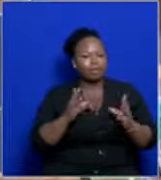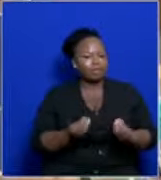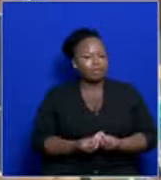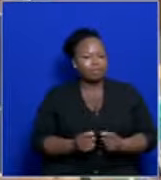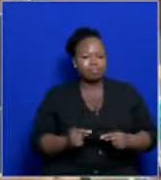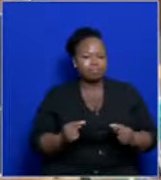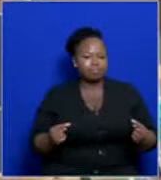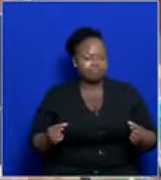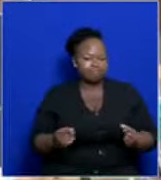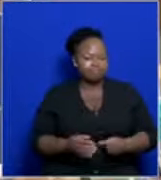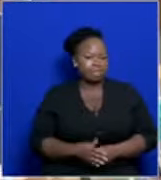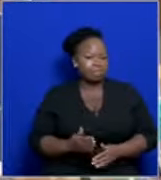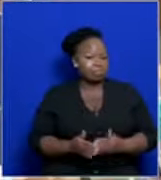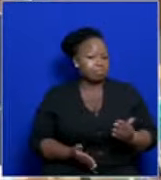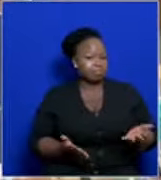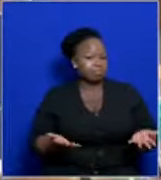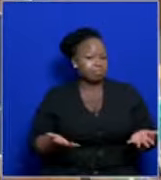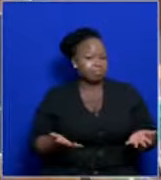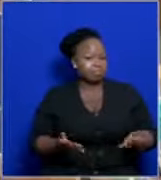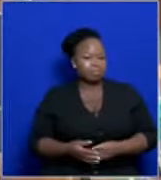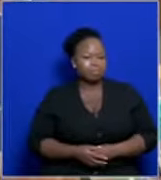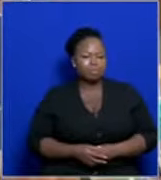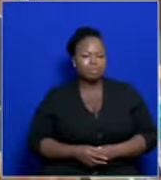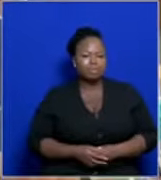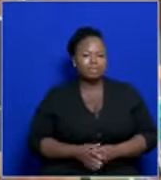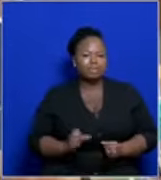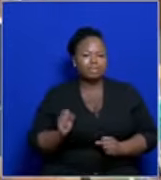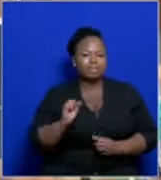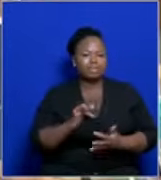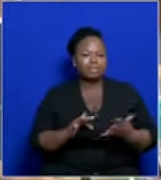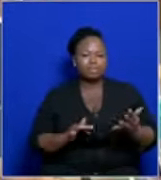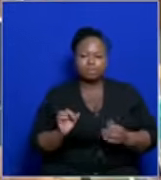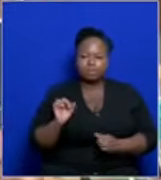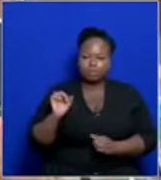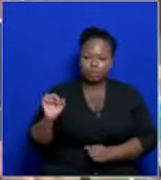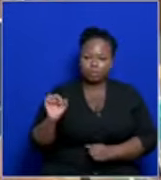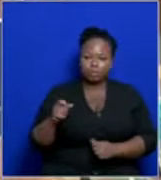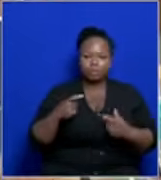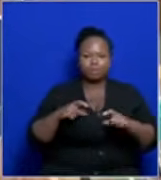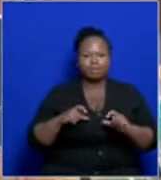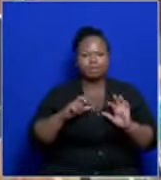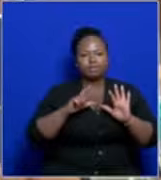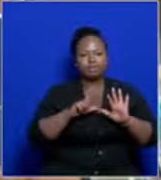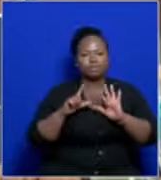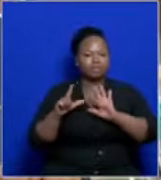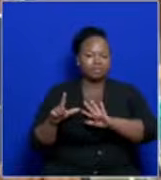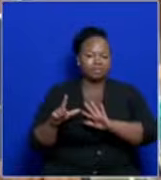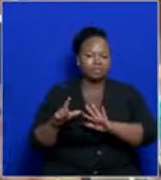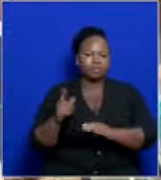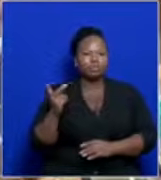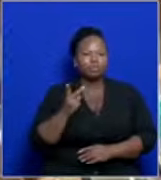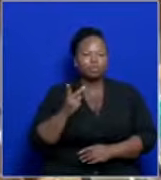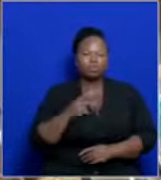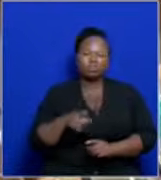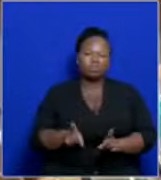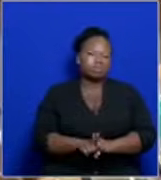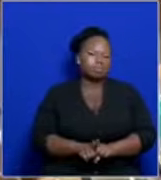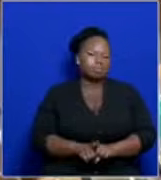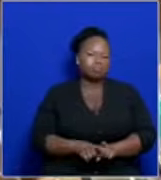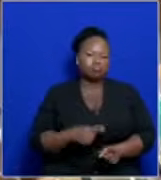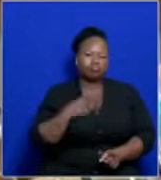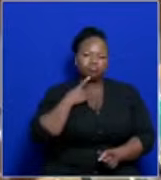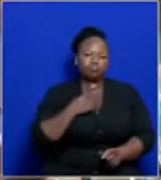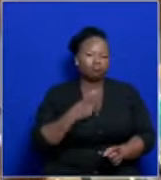it. And the statement, your statement in paragraph 77 conveys pretty much the same thing. You know, you say it